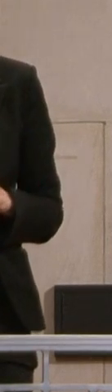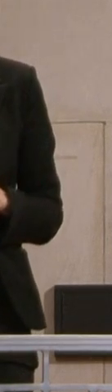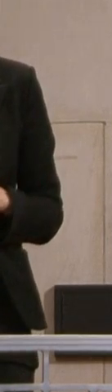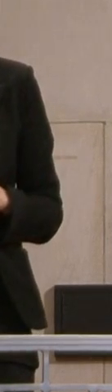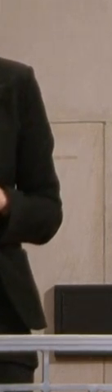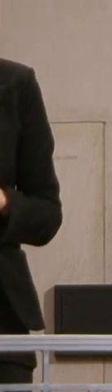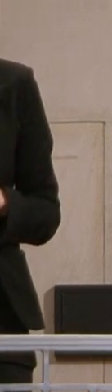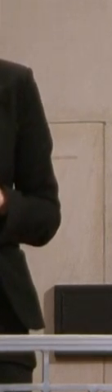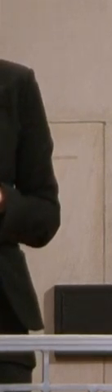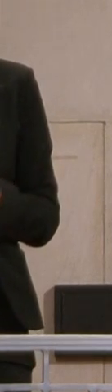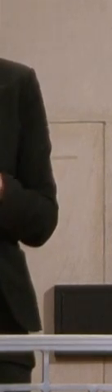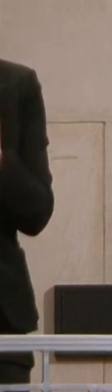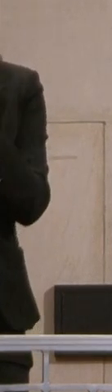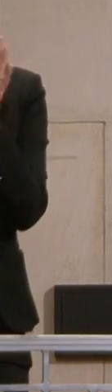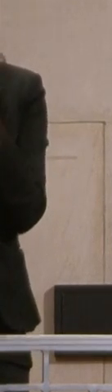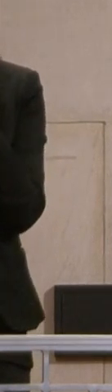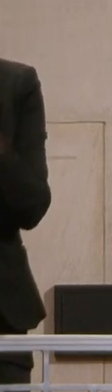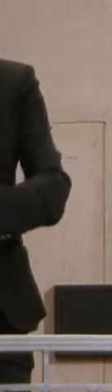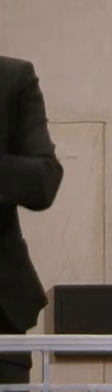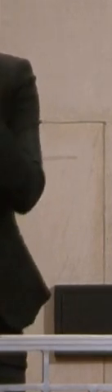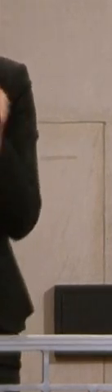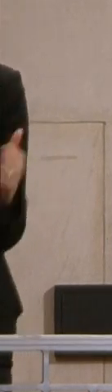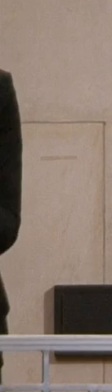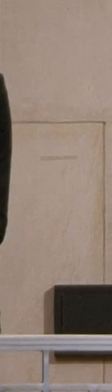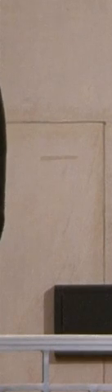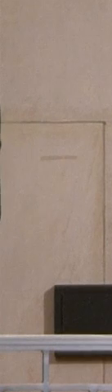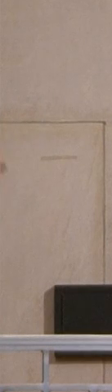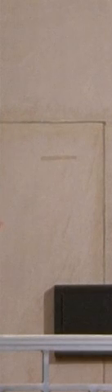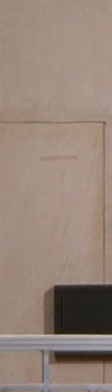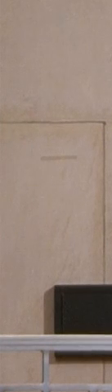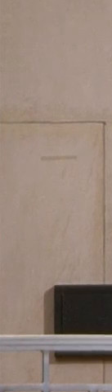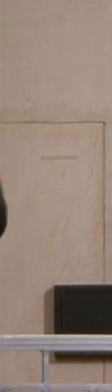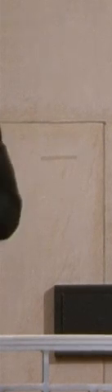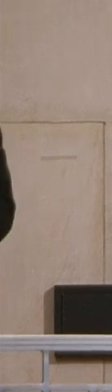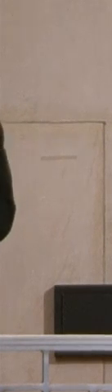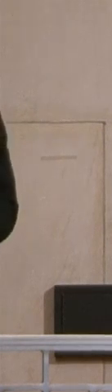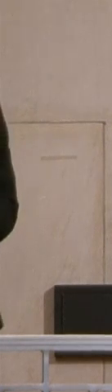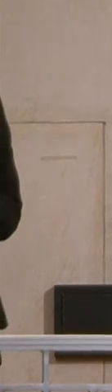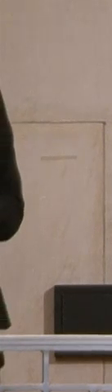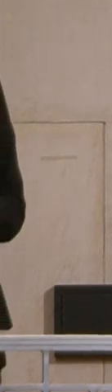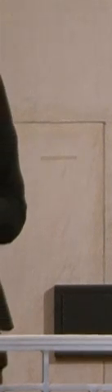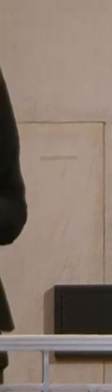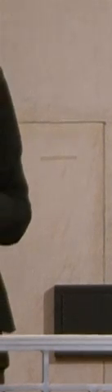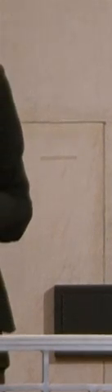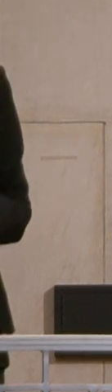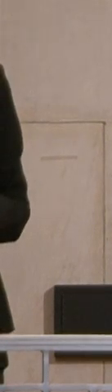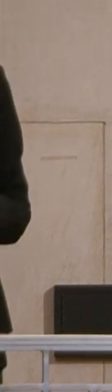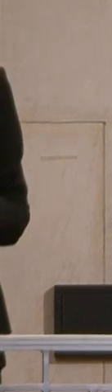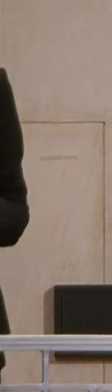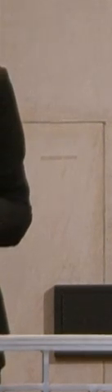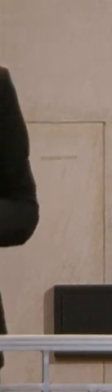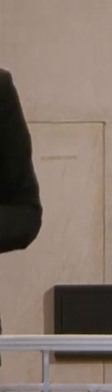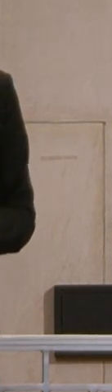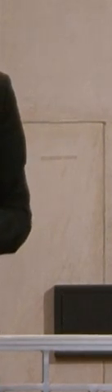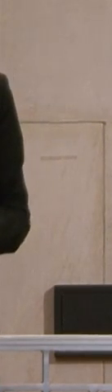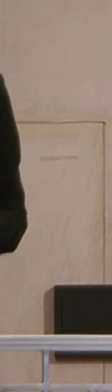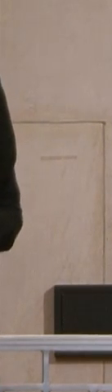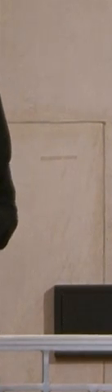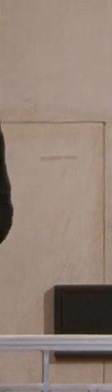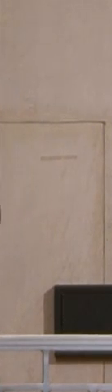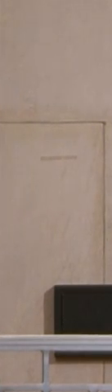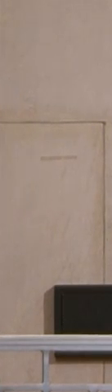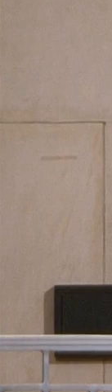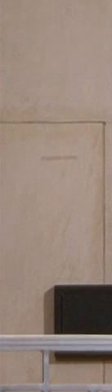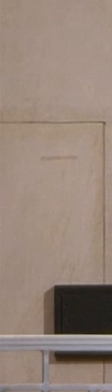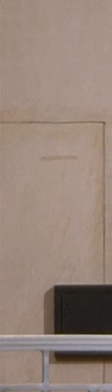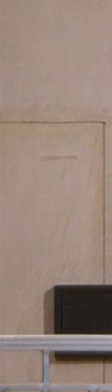and clarity to address those fears and calm them. But Attorney General Lynch, the remarks that she